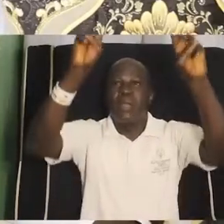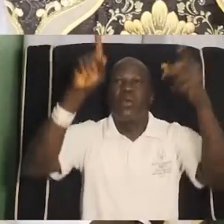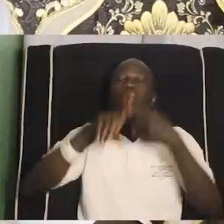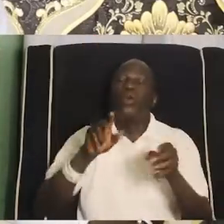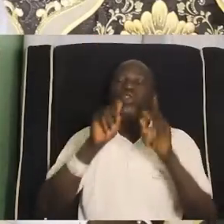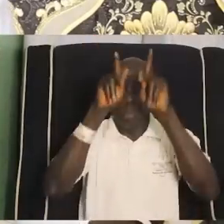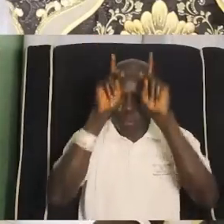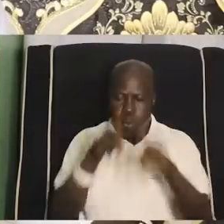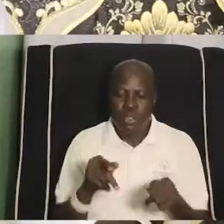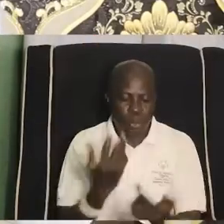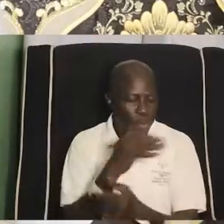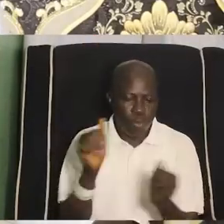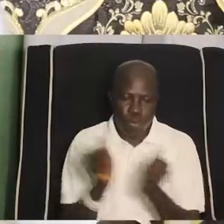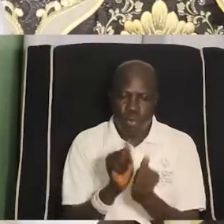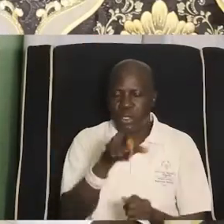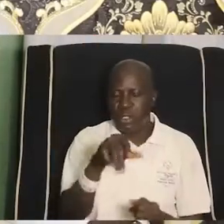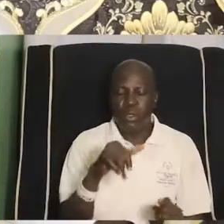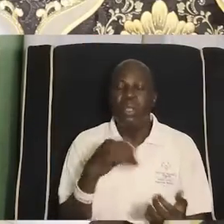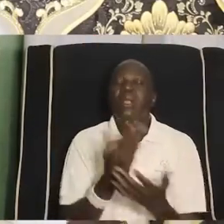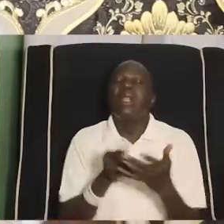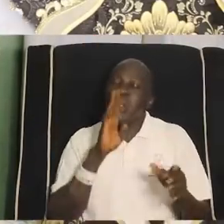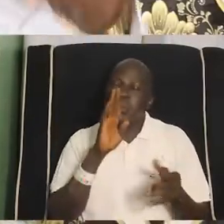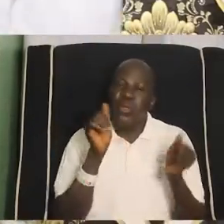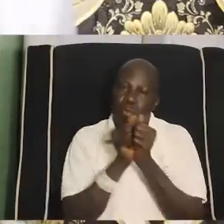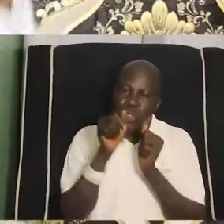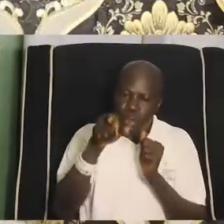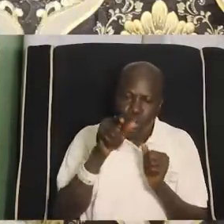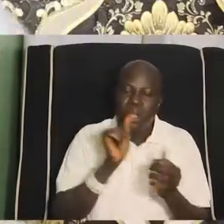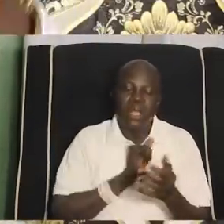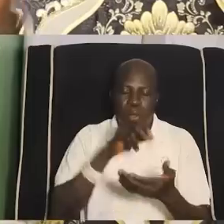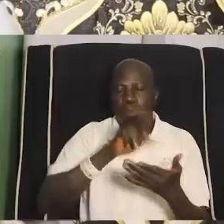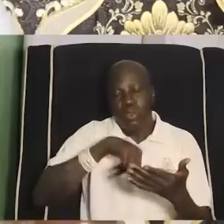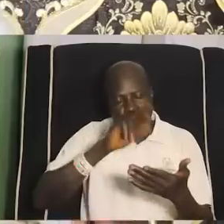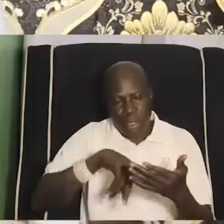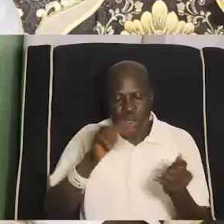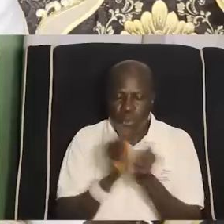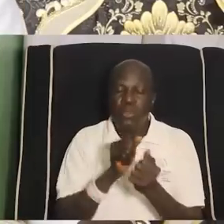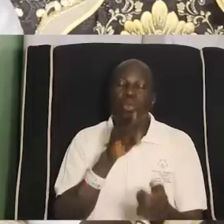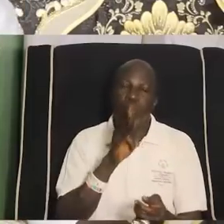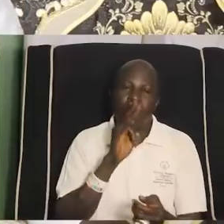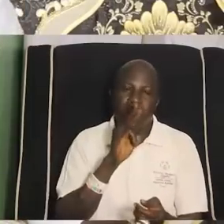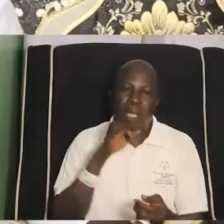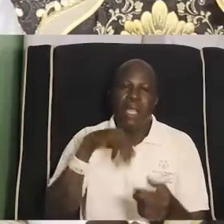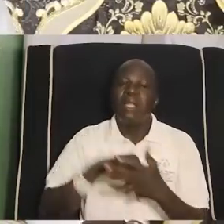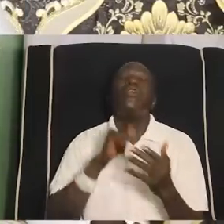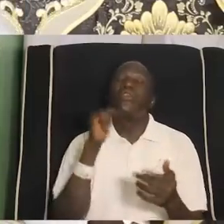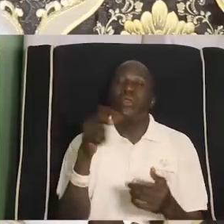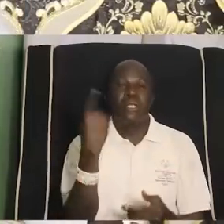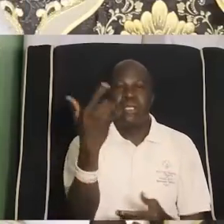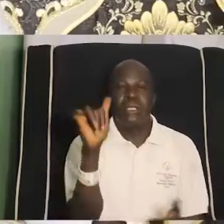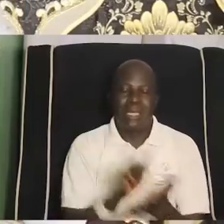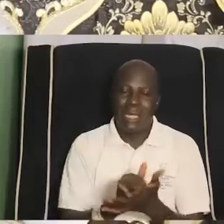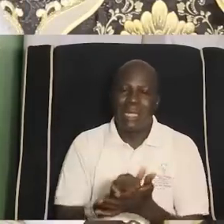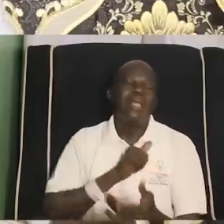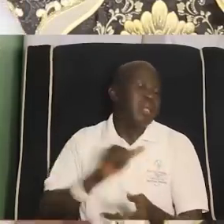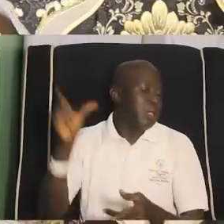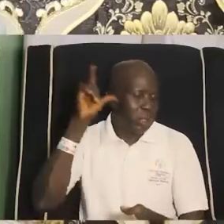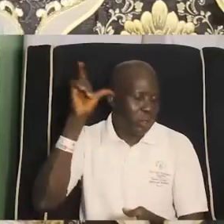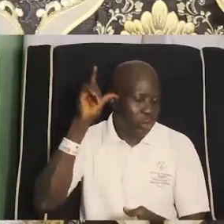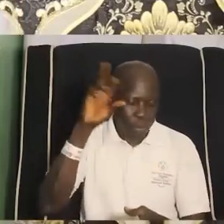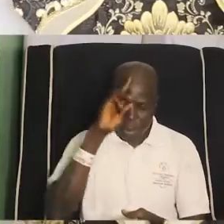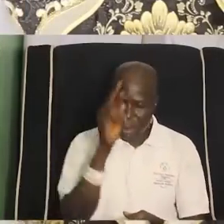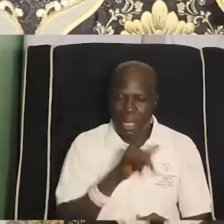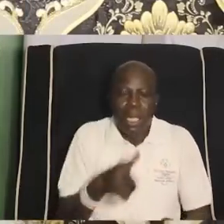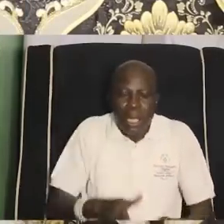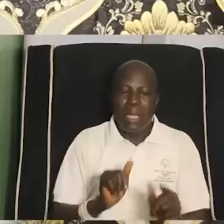problem. Sound 4 je ko wa lowo. Let's be with you. Ona fe ka pelu mi. Sound 4 with the word. Iyan ni ka ko. Not only that. E gbo mi sir. Listen to me. Je